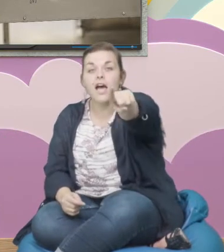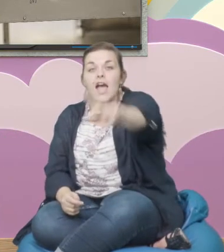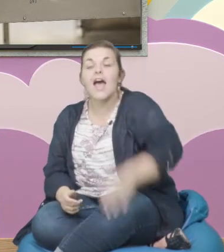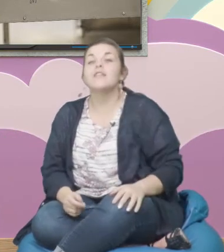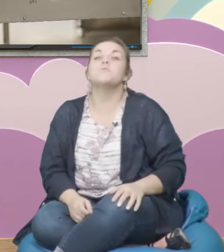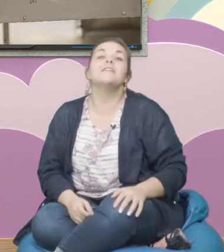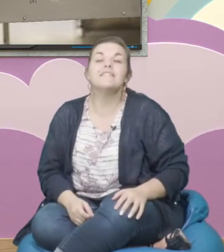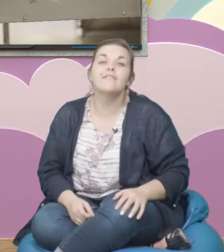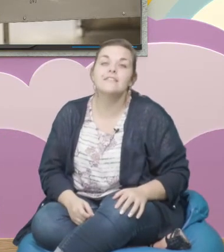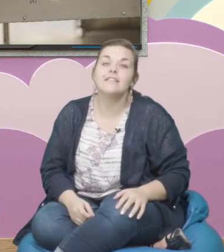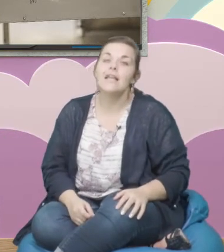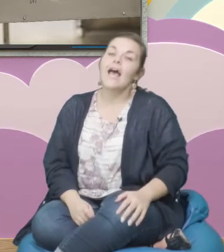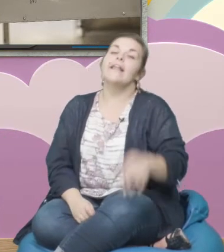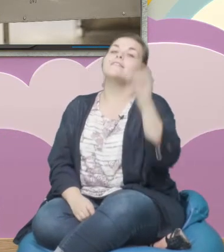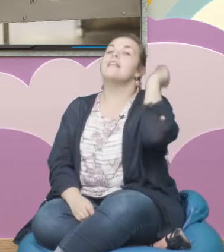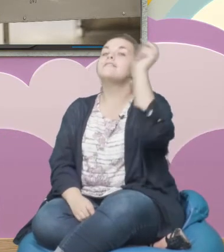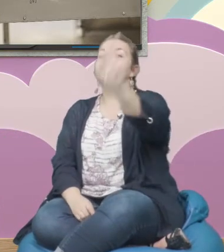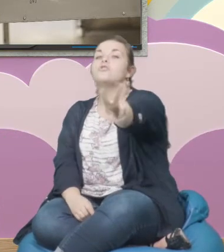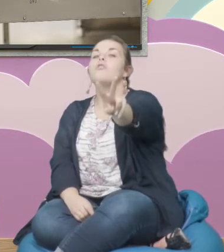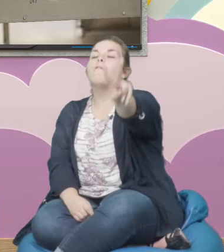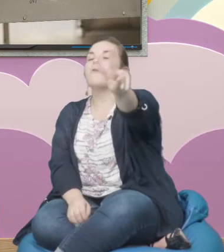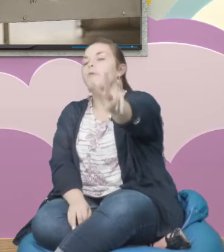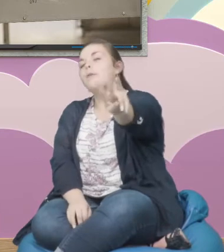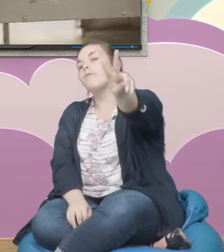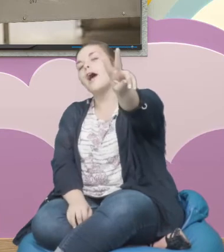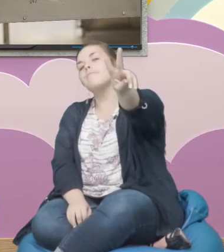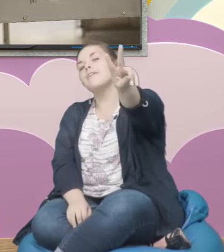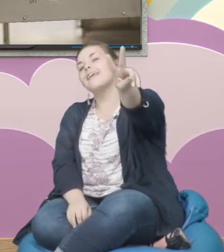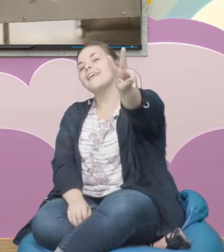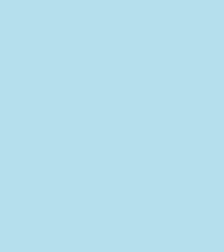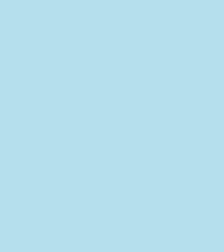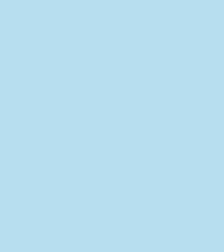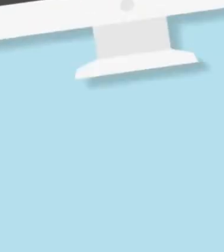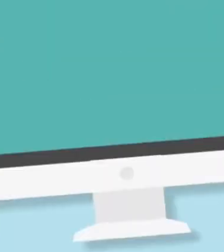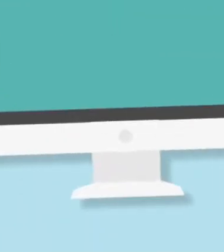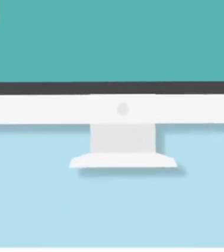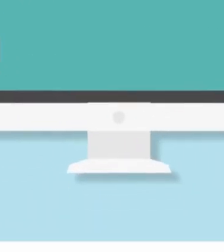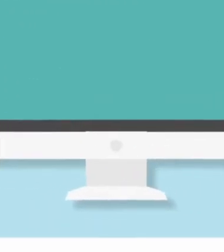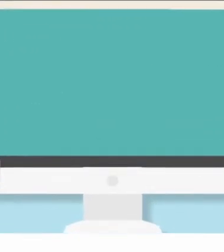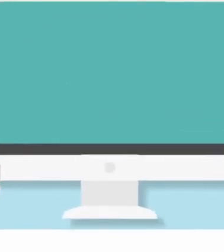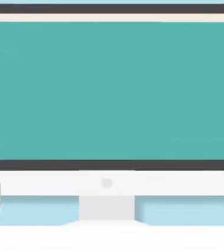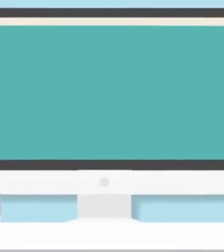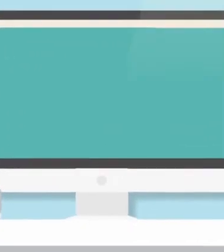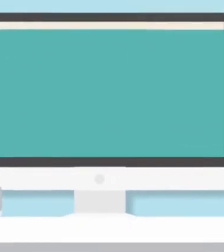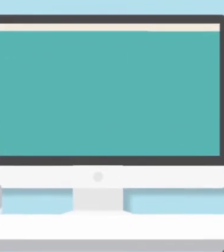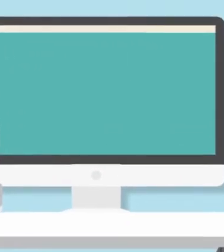Mutsa and it's week 17 and it's lesson 2 for pre-primary.